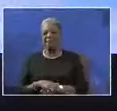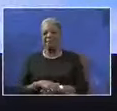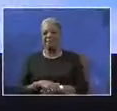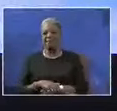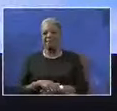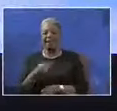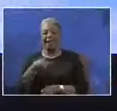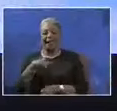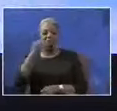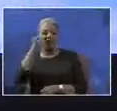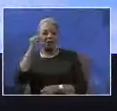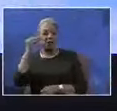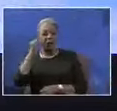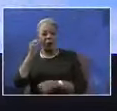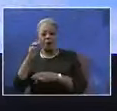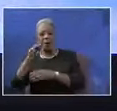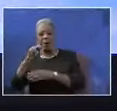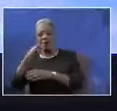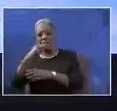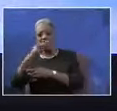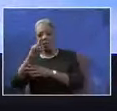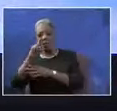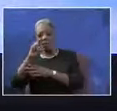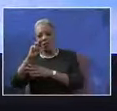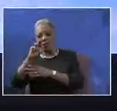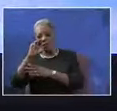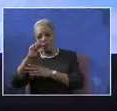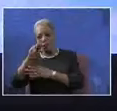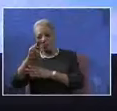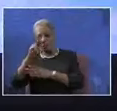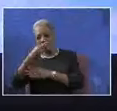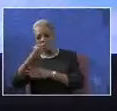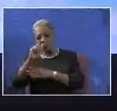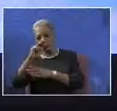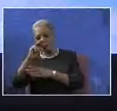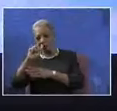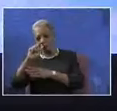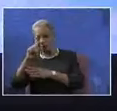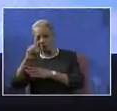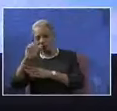mother's house. And we were talking about the Bible.